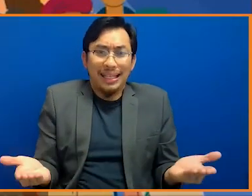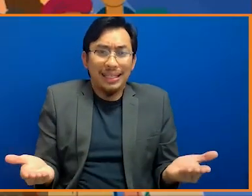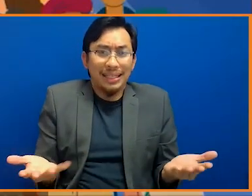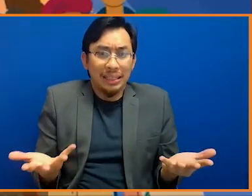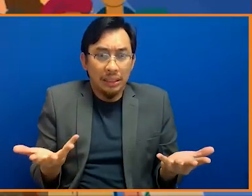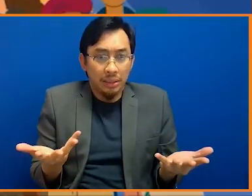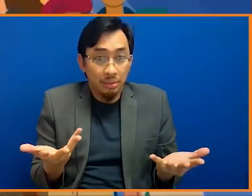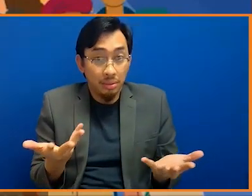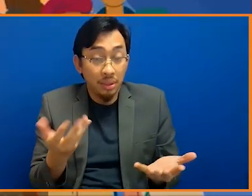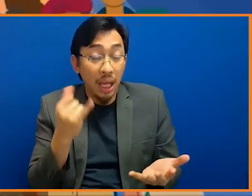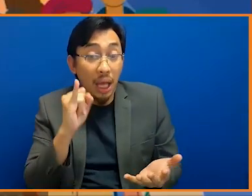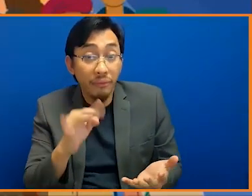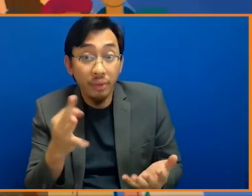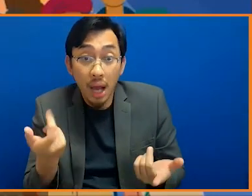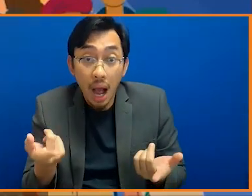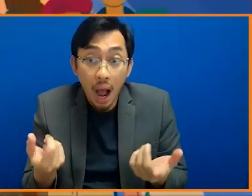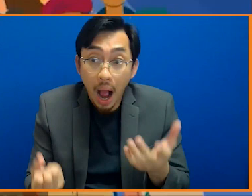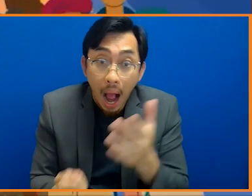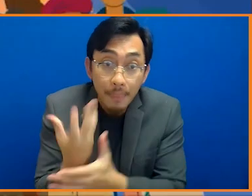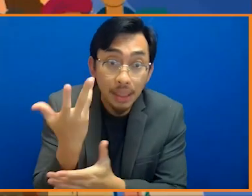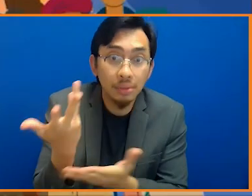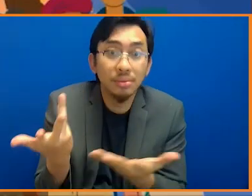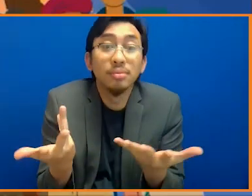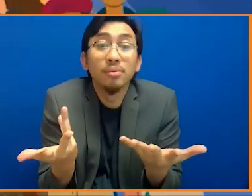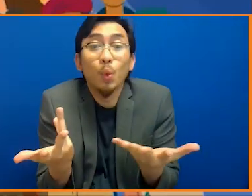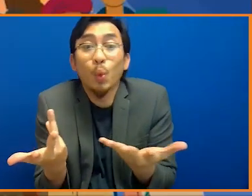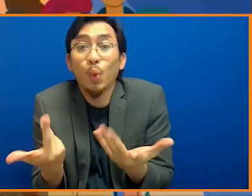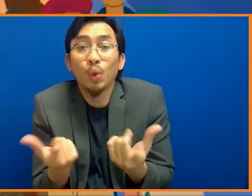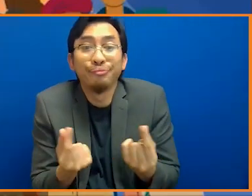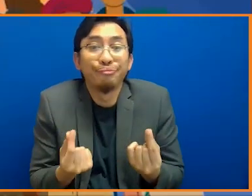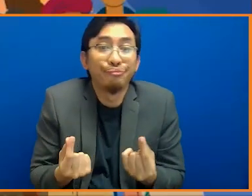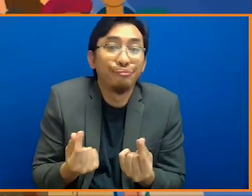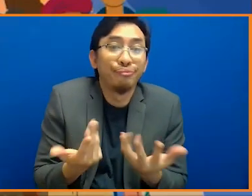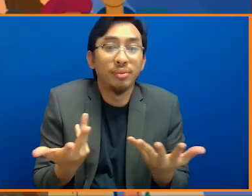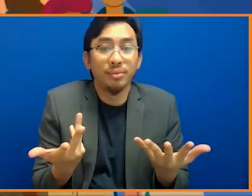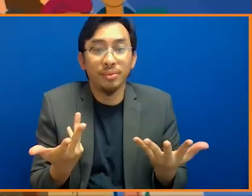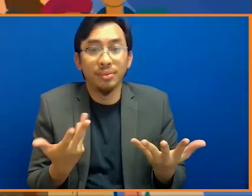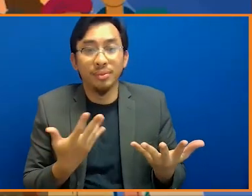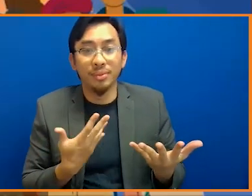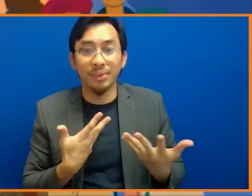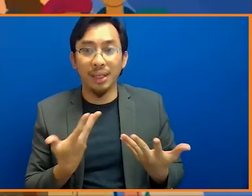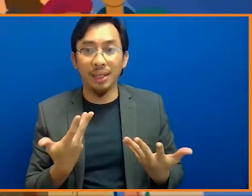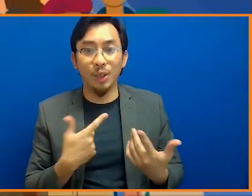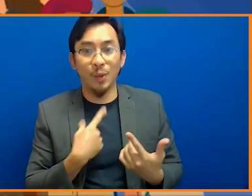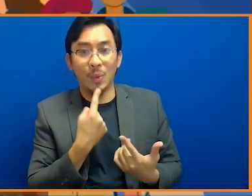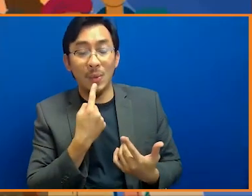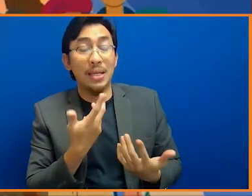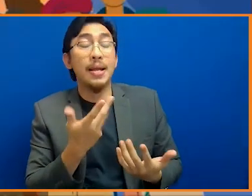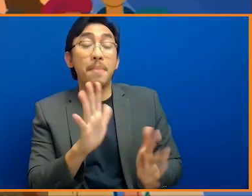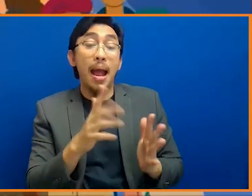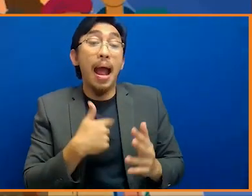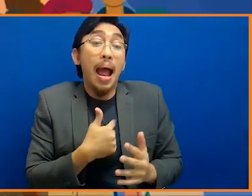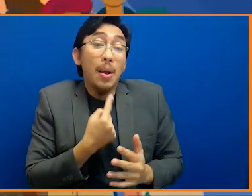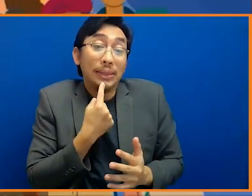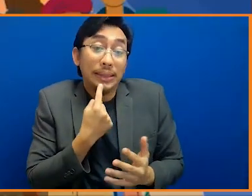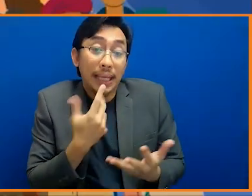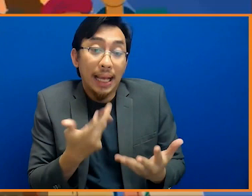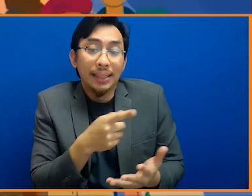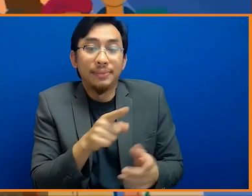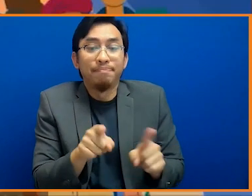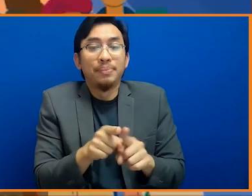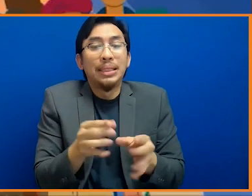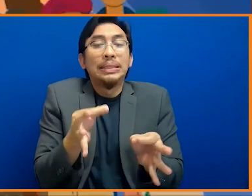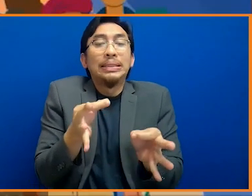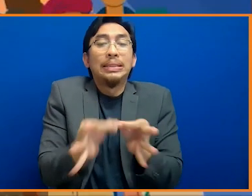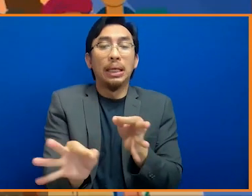property inside if something happens? So there are a lot of questions. So what I'm trying to say is, even this kind